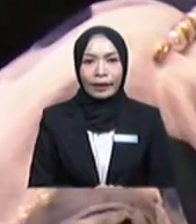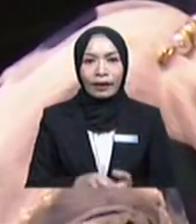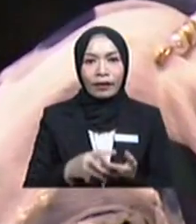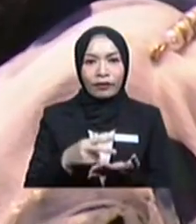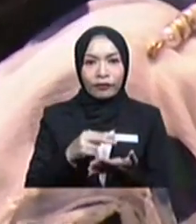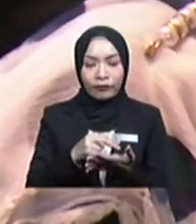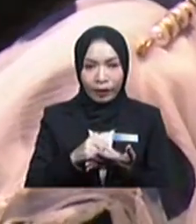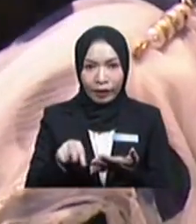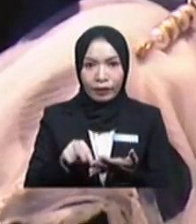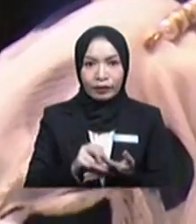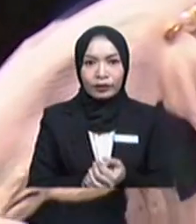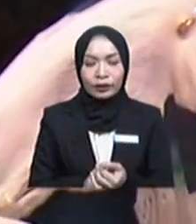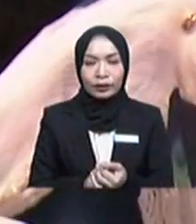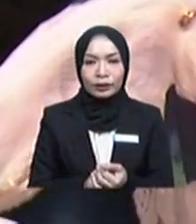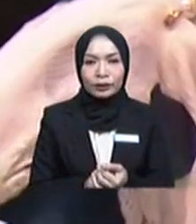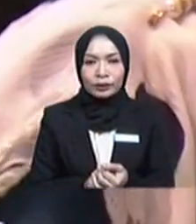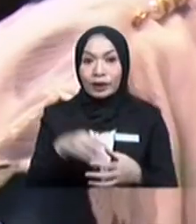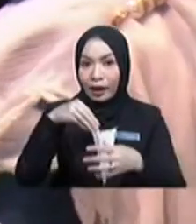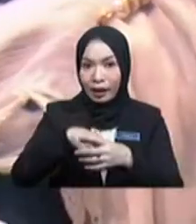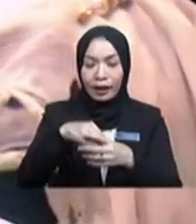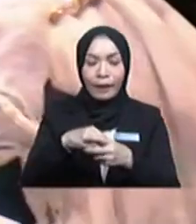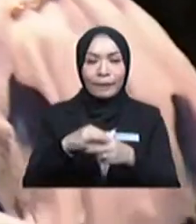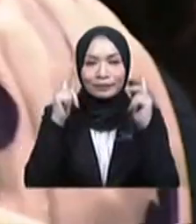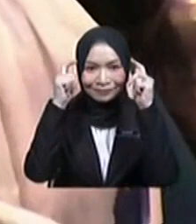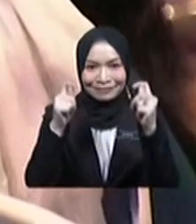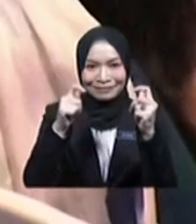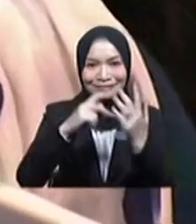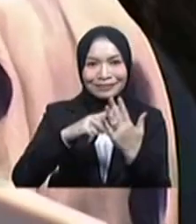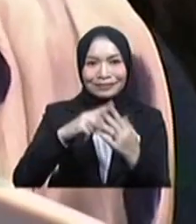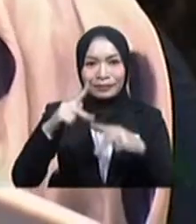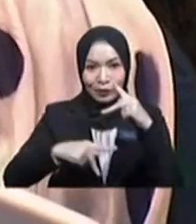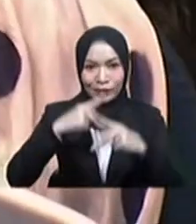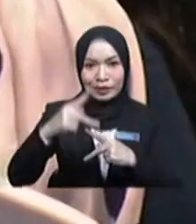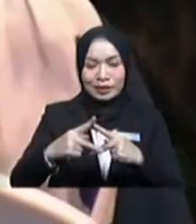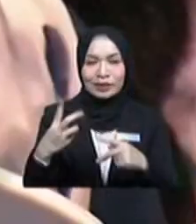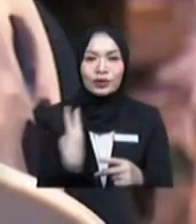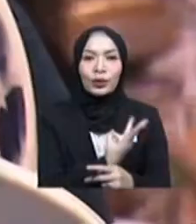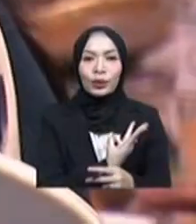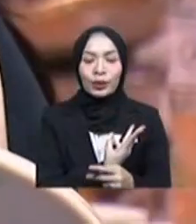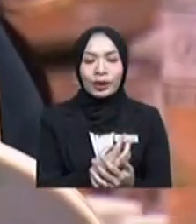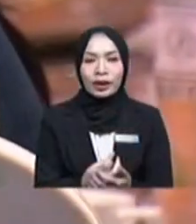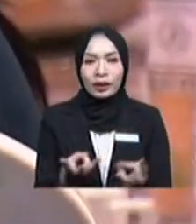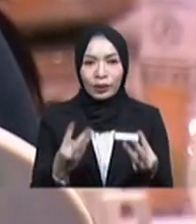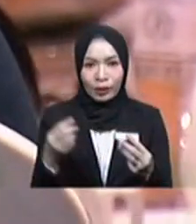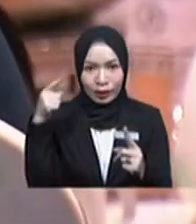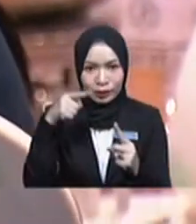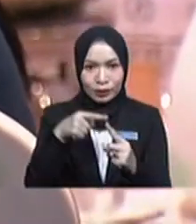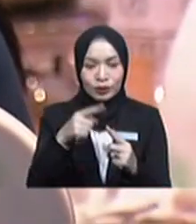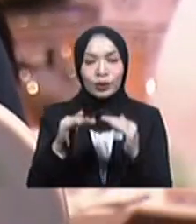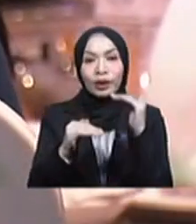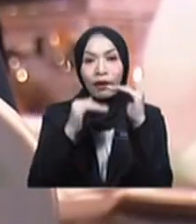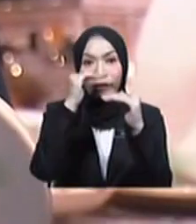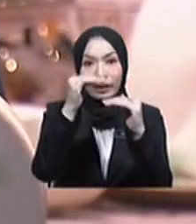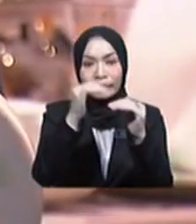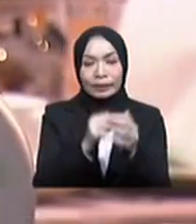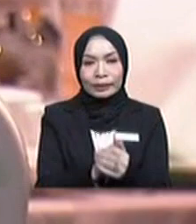in our students through the teaching and learning process. We need to develop our students' ability to articulate